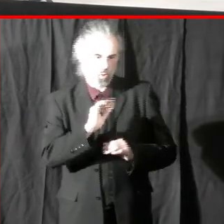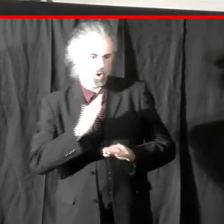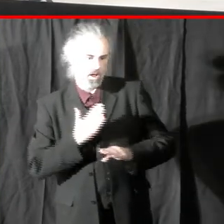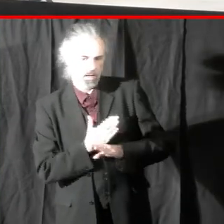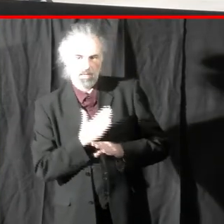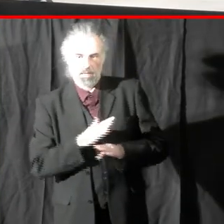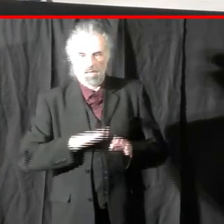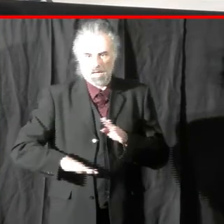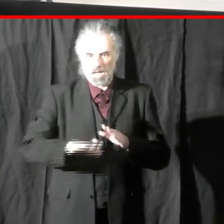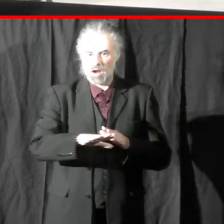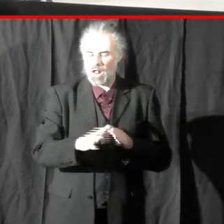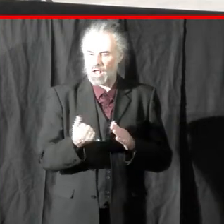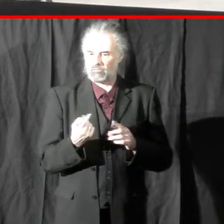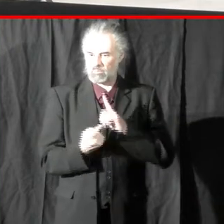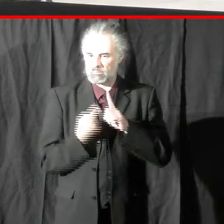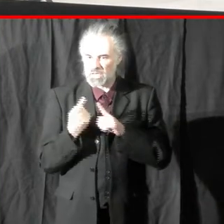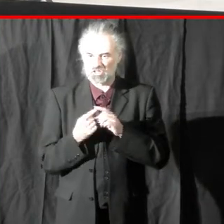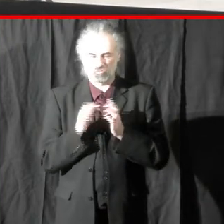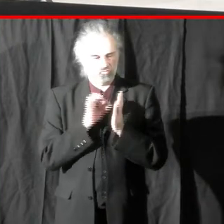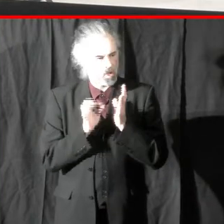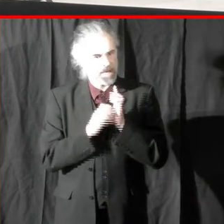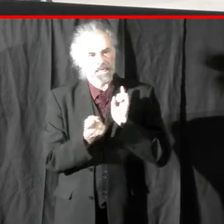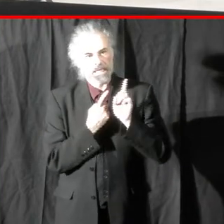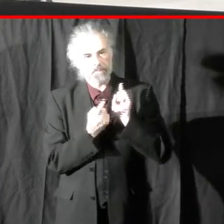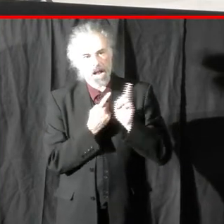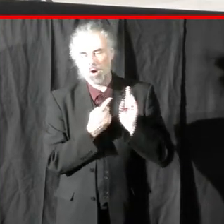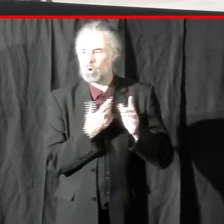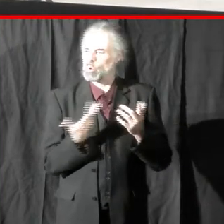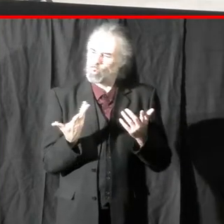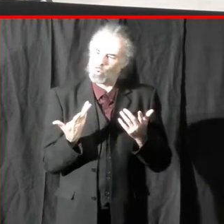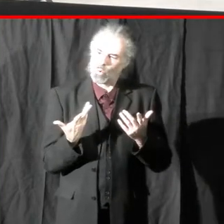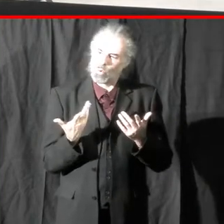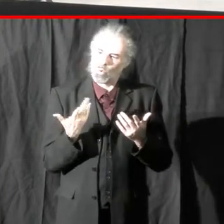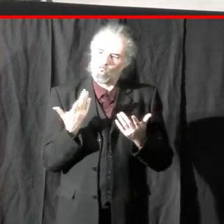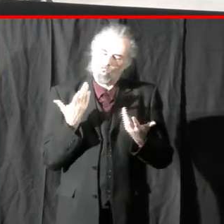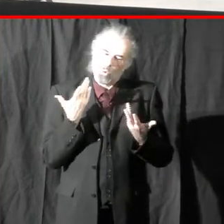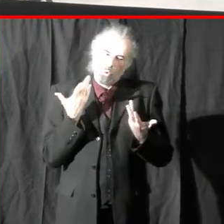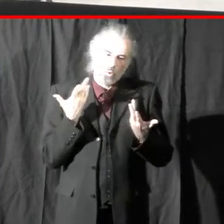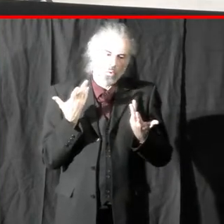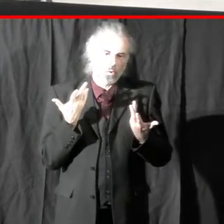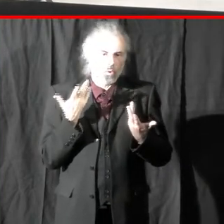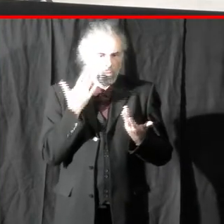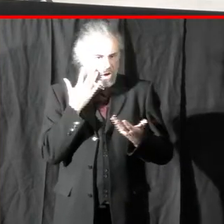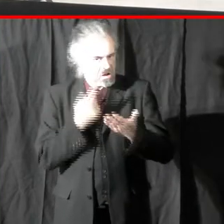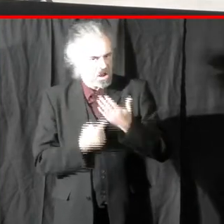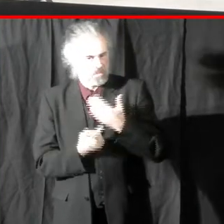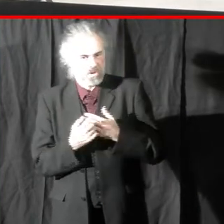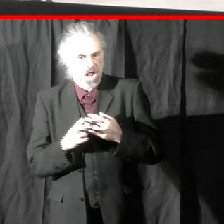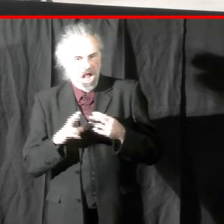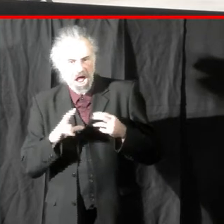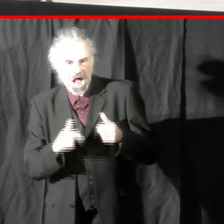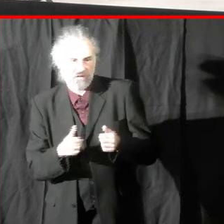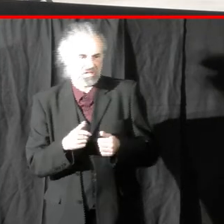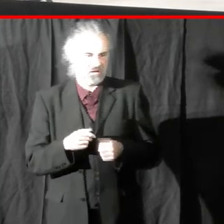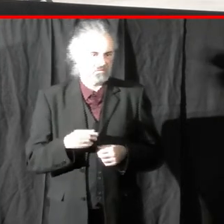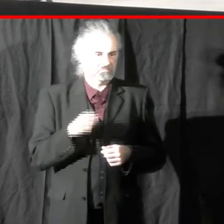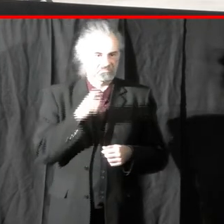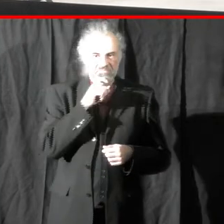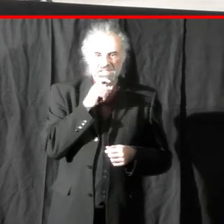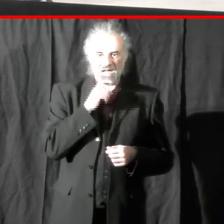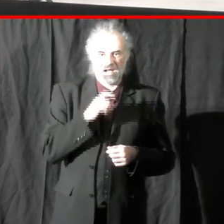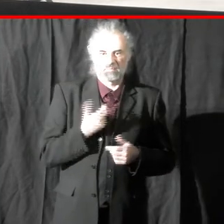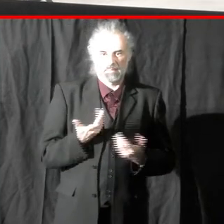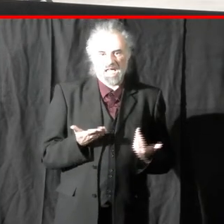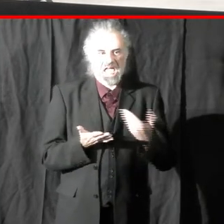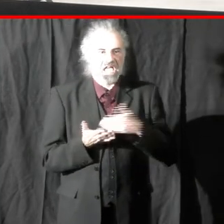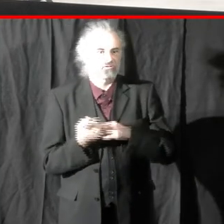to have meetings and to write those emails? Or are they happening sort of after dinner at night as an extra thing that you